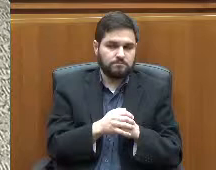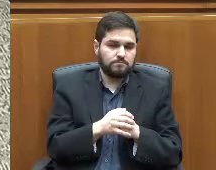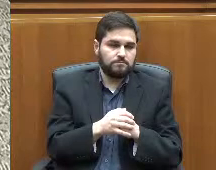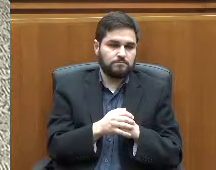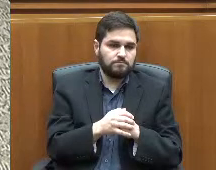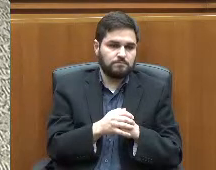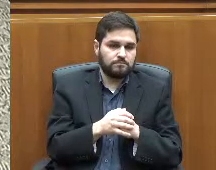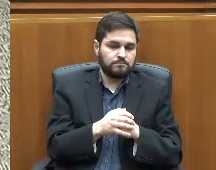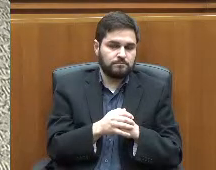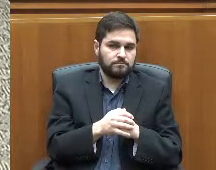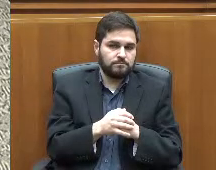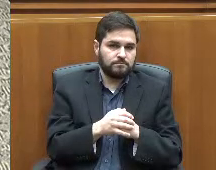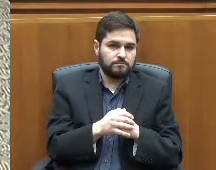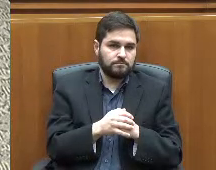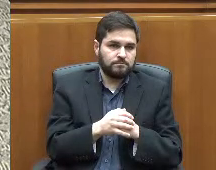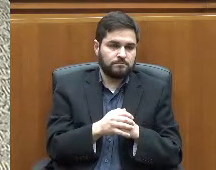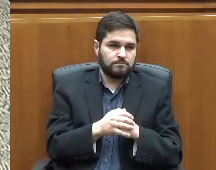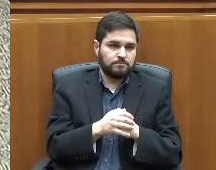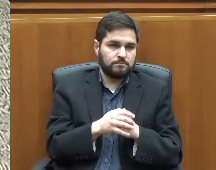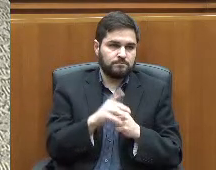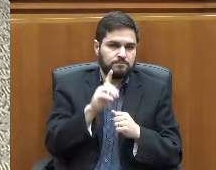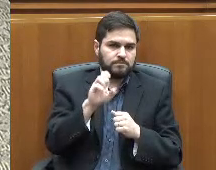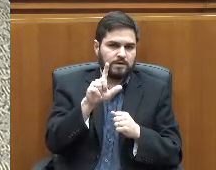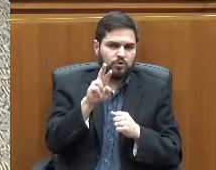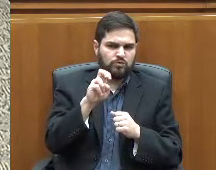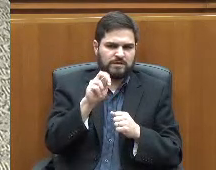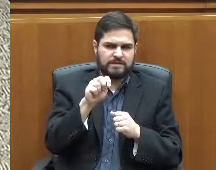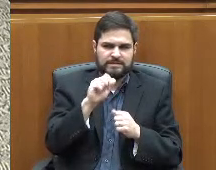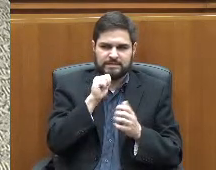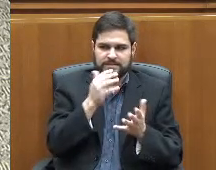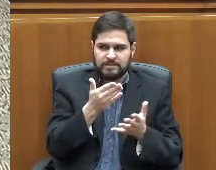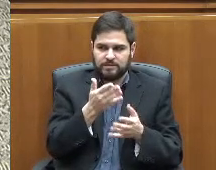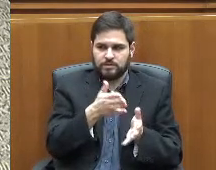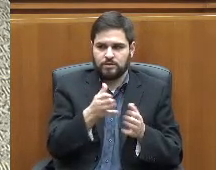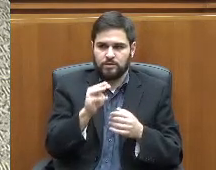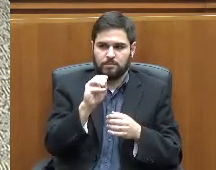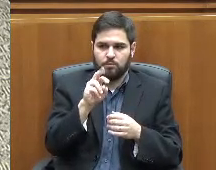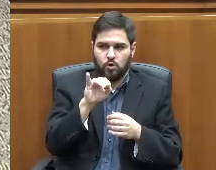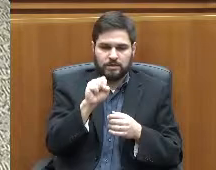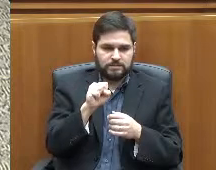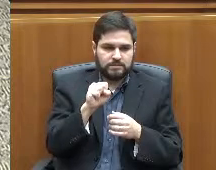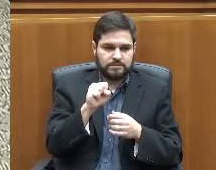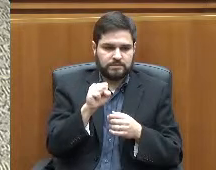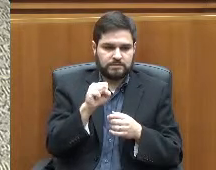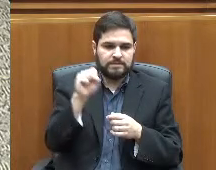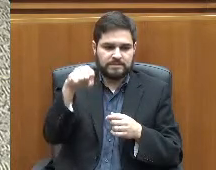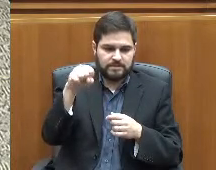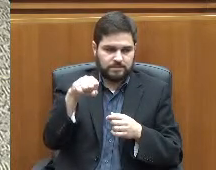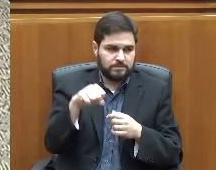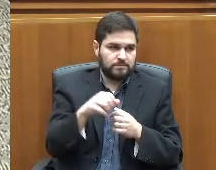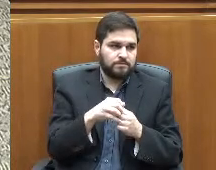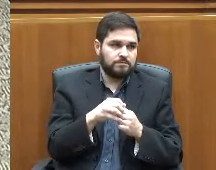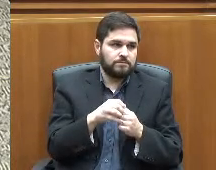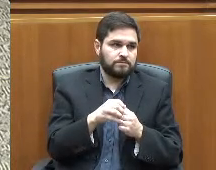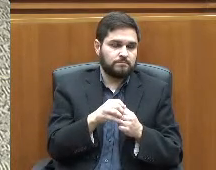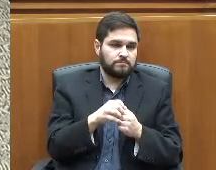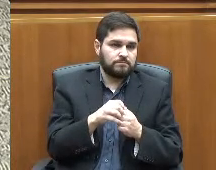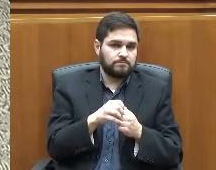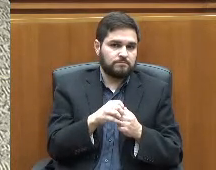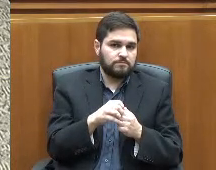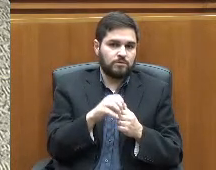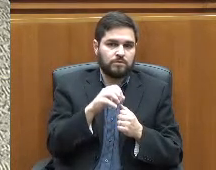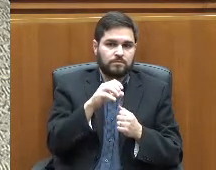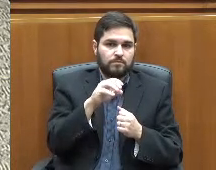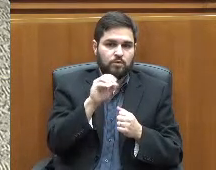Holloway votes yes. Mr. Halloran is not in attendance. Mr. Morris? Yes. Mr. Morris votes yes.